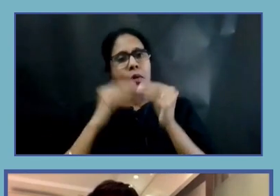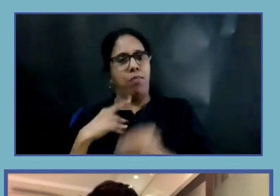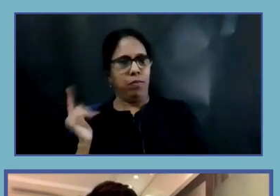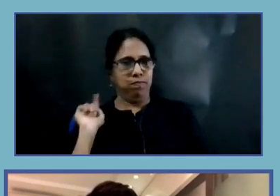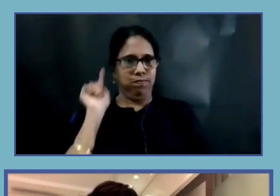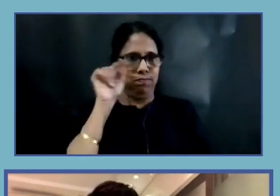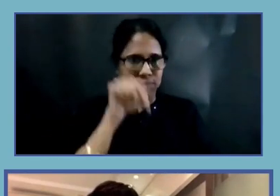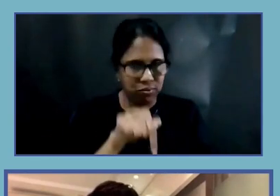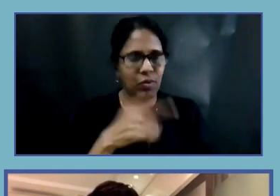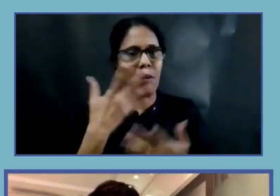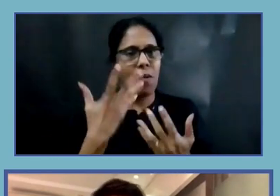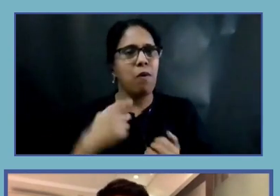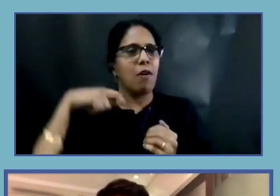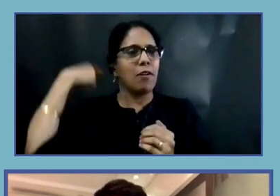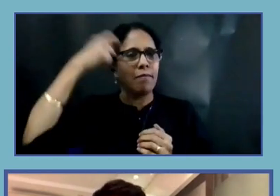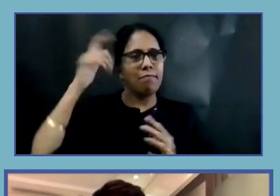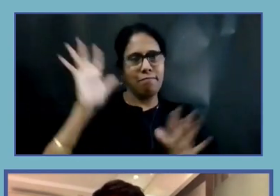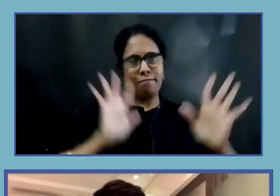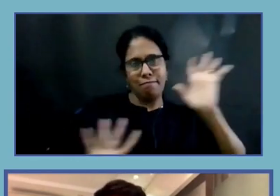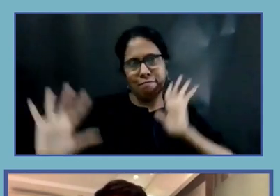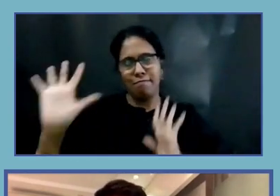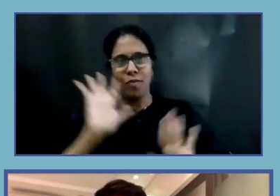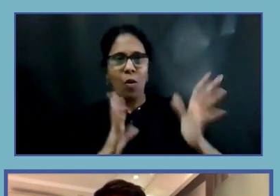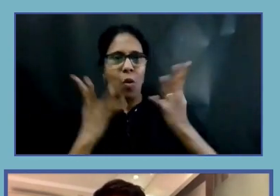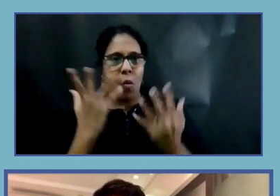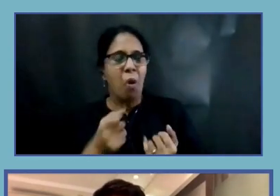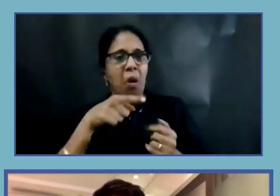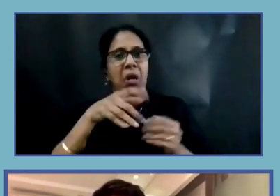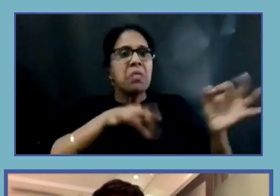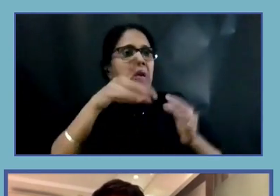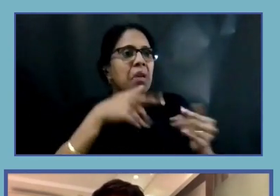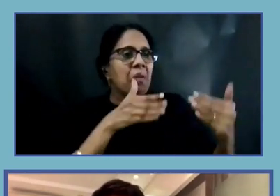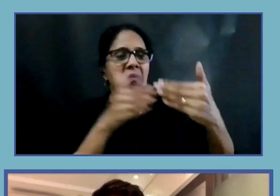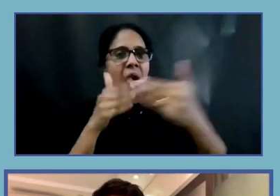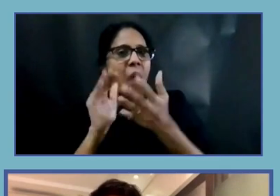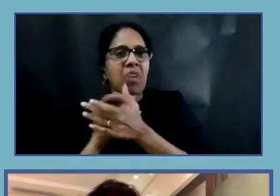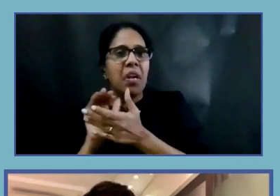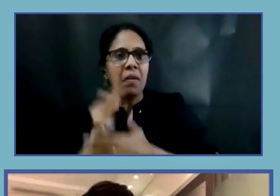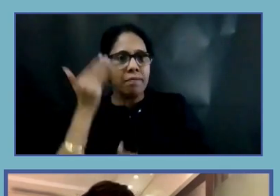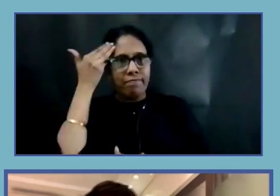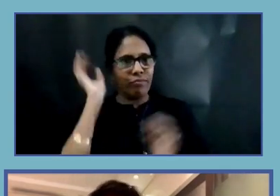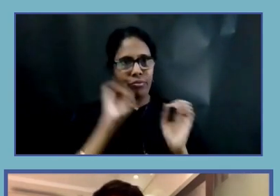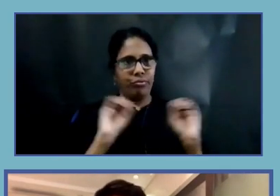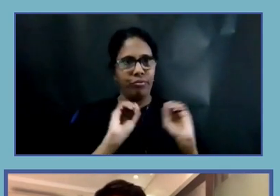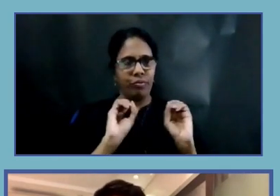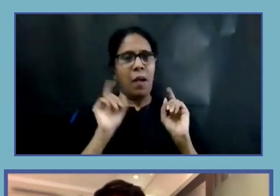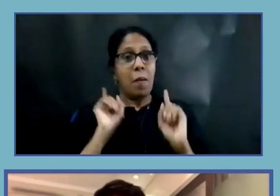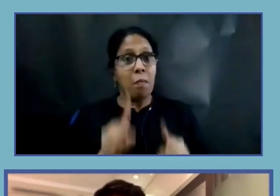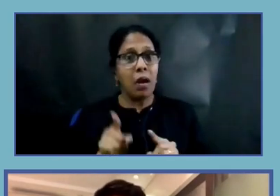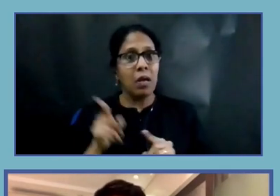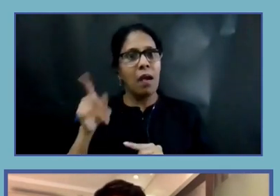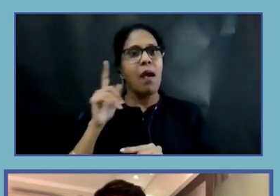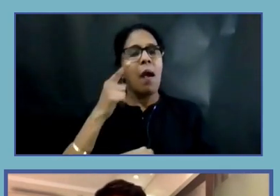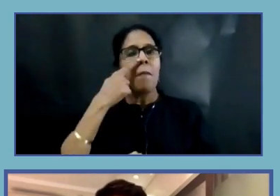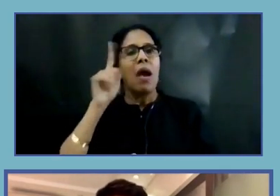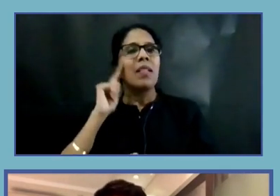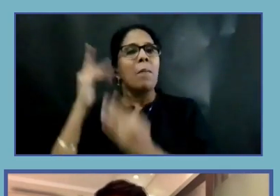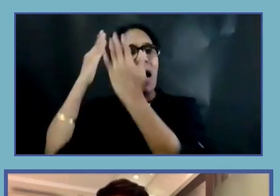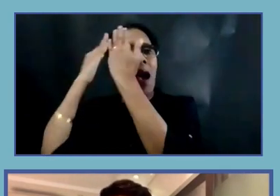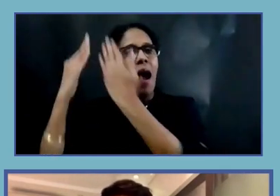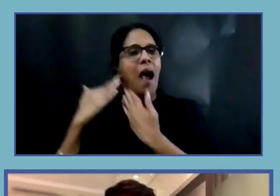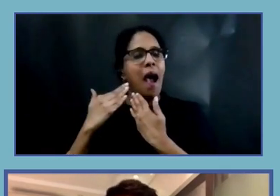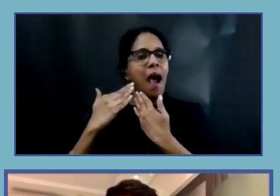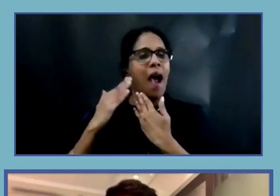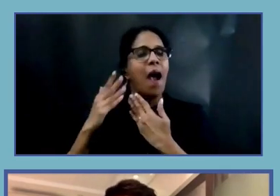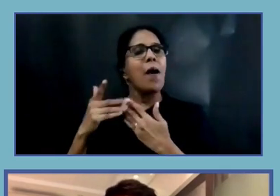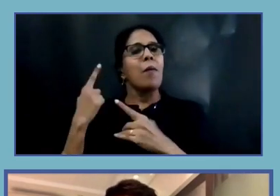to become an actor. I never knew anyone in this city, but slowly when you have the wishes of your parents, when you have the blessings